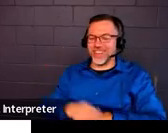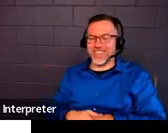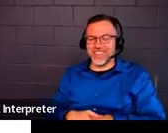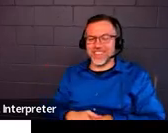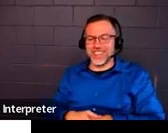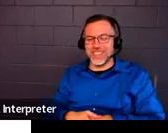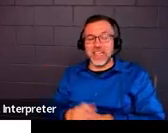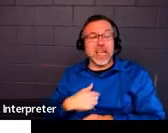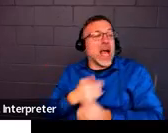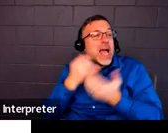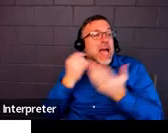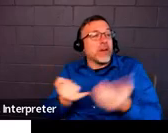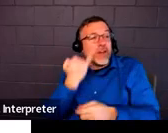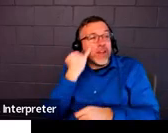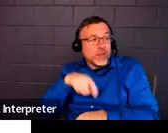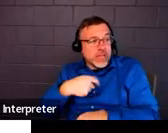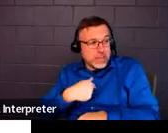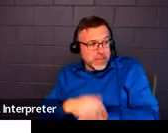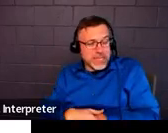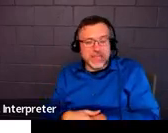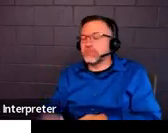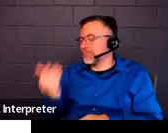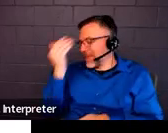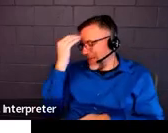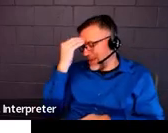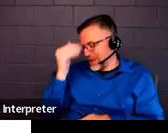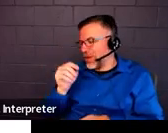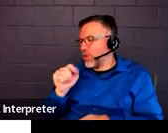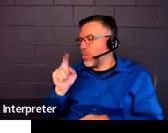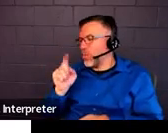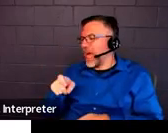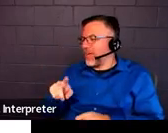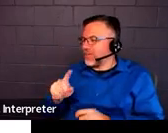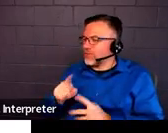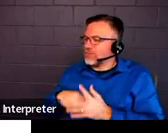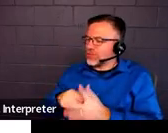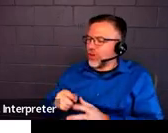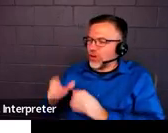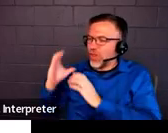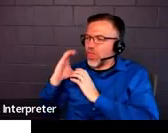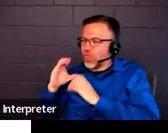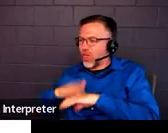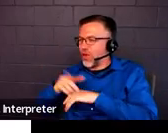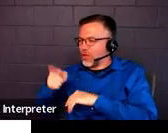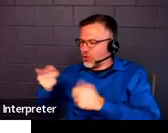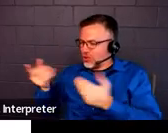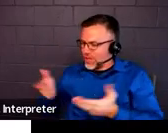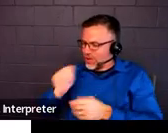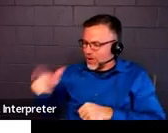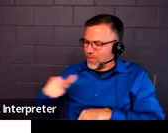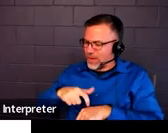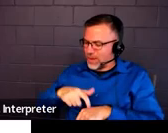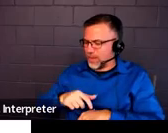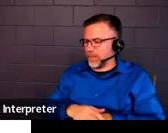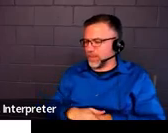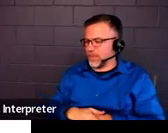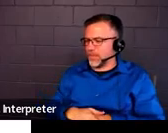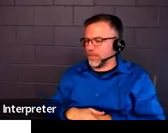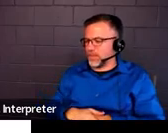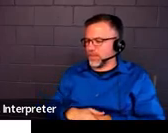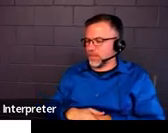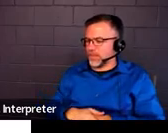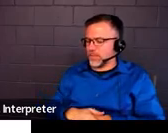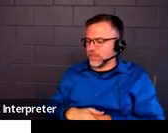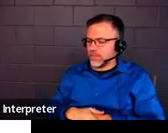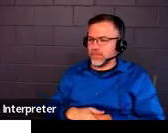I'm here if you need me. I know. We got to start giving you some work to do since you're here all the time. You've got this down pat. We're actually